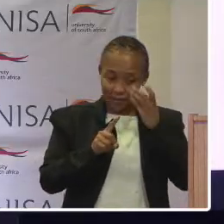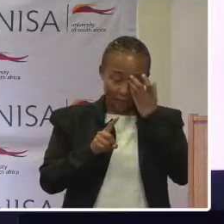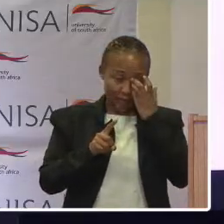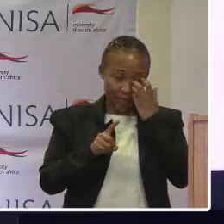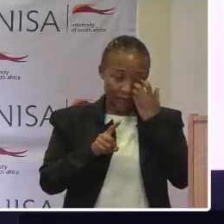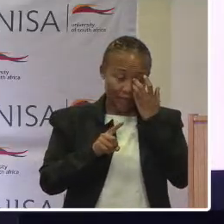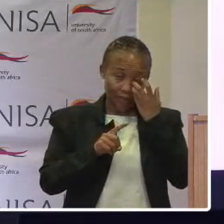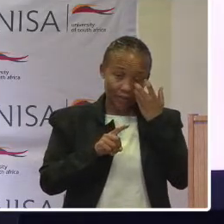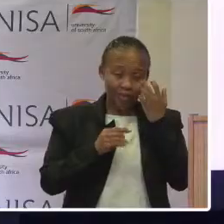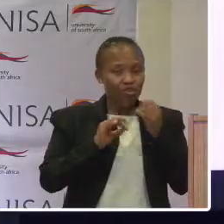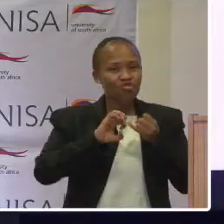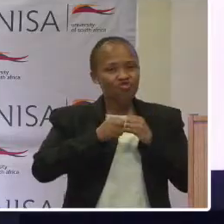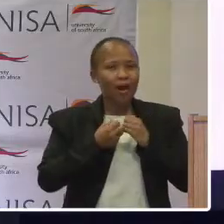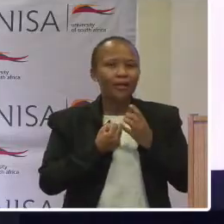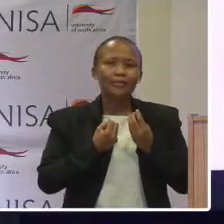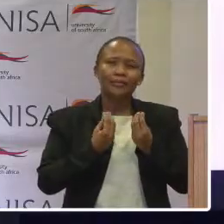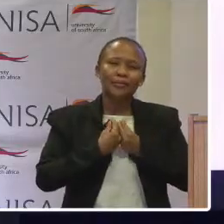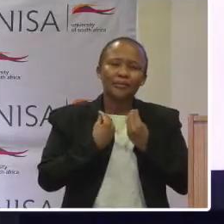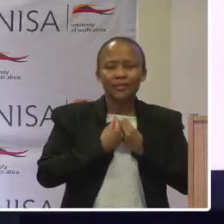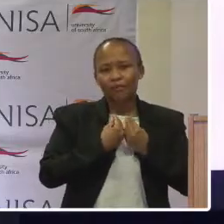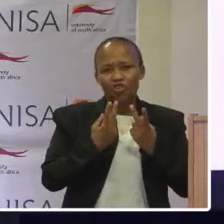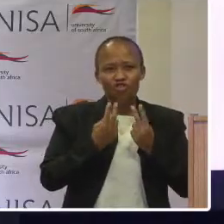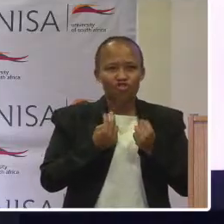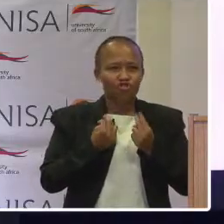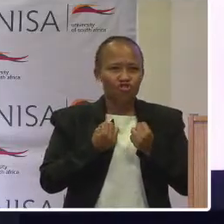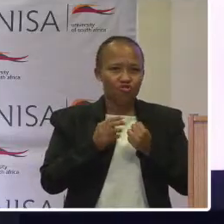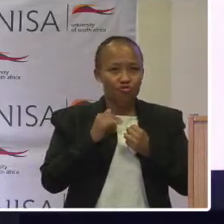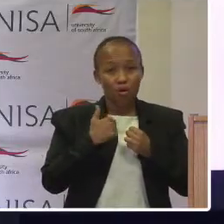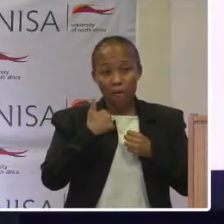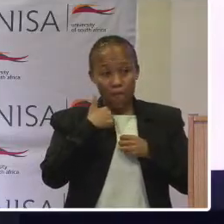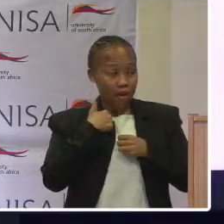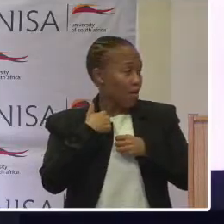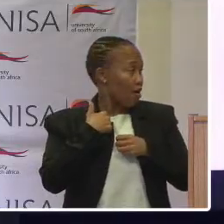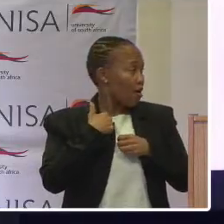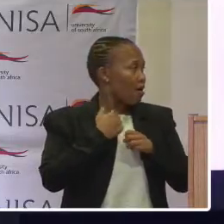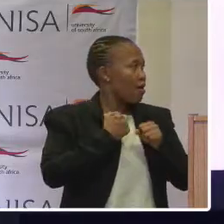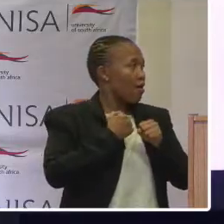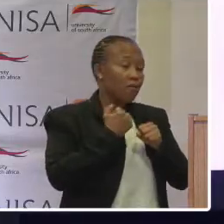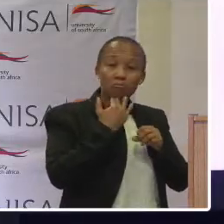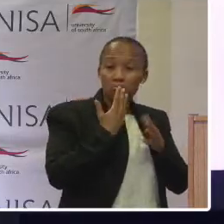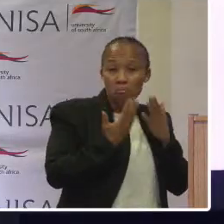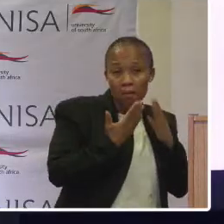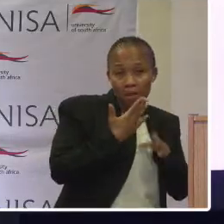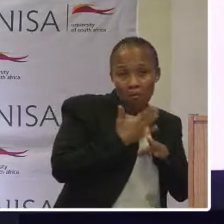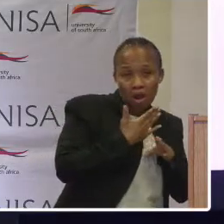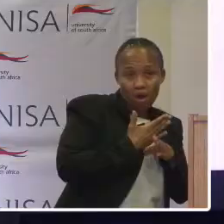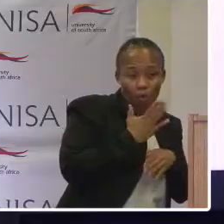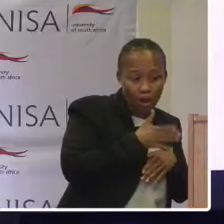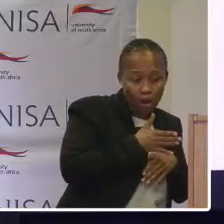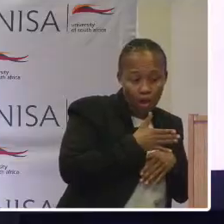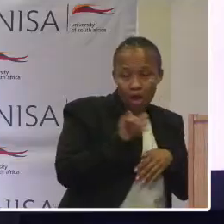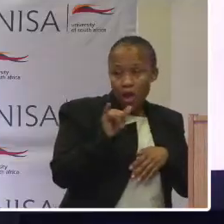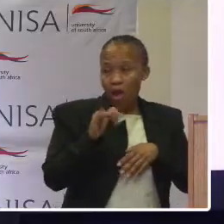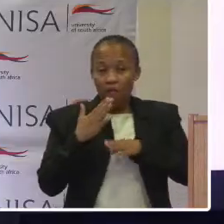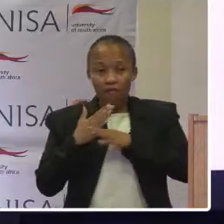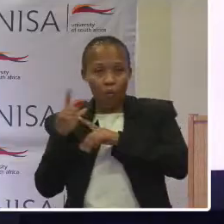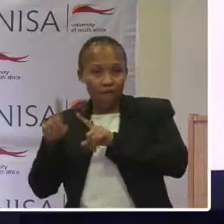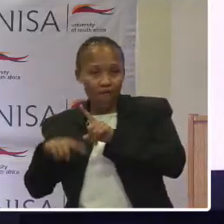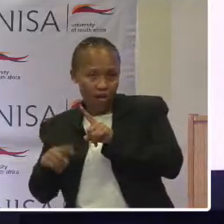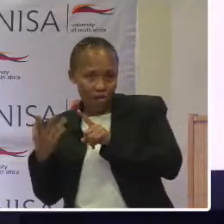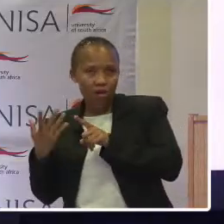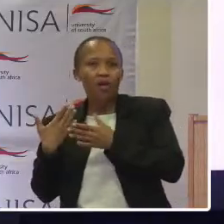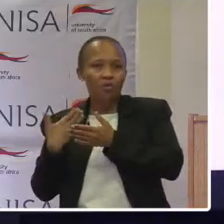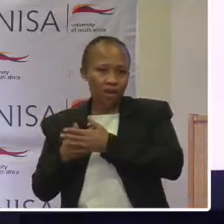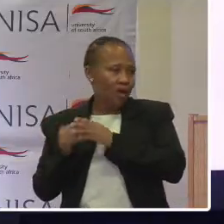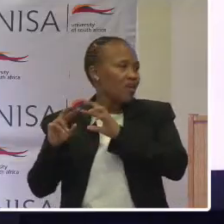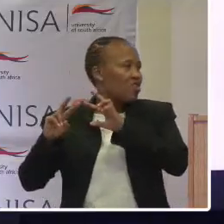don't know yet, you're trying something new. It might not work, and if it doesn't, that's more research. You can actually write a